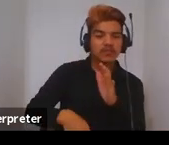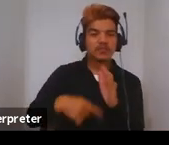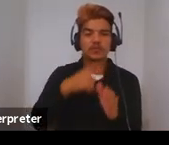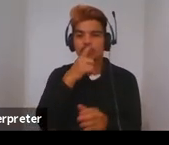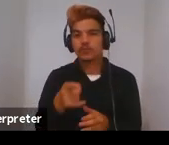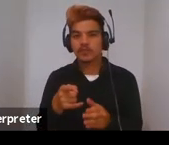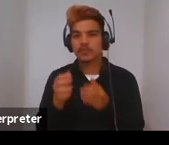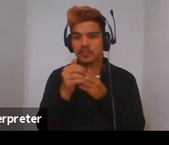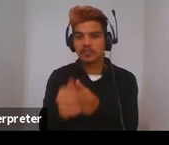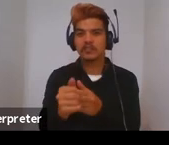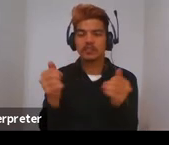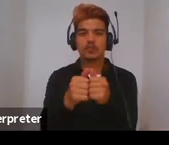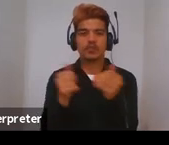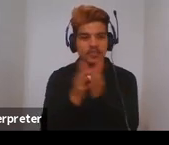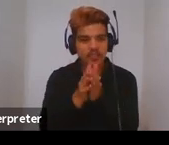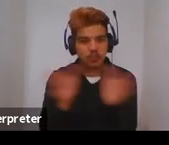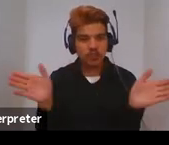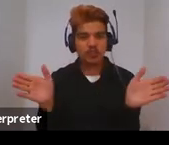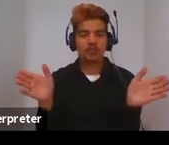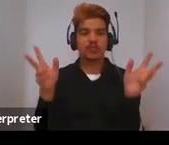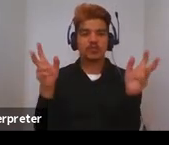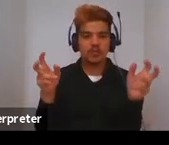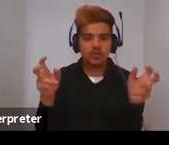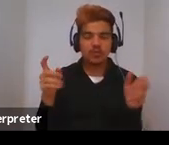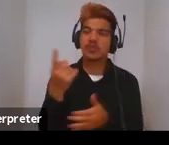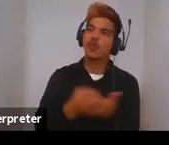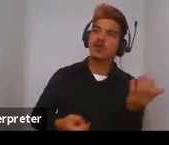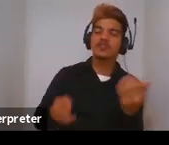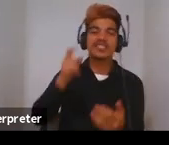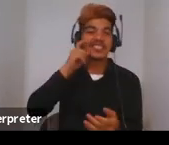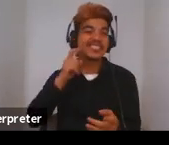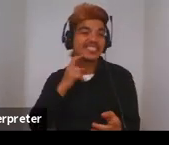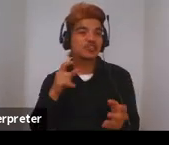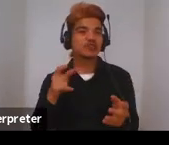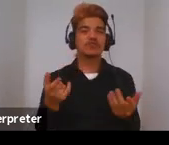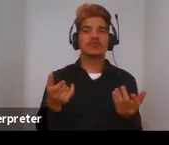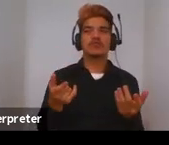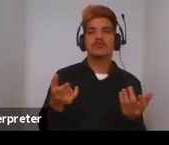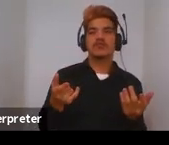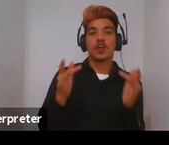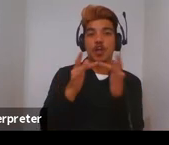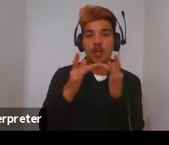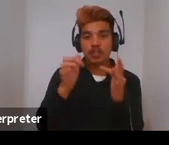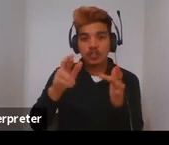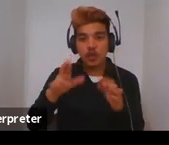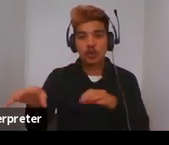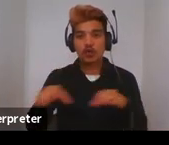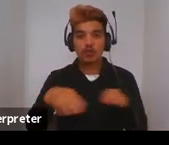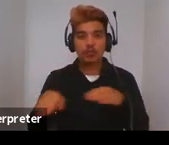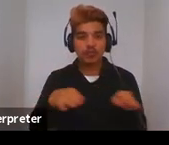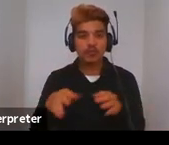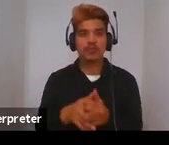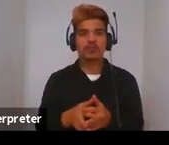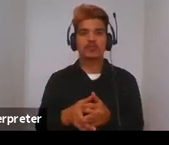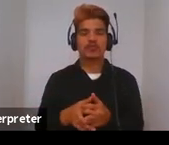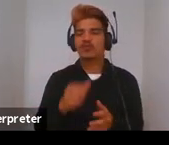with general terms of what would be considered sexual contact or behavior. It doesn't spell that out. It